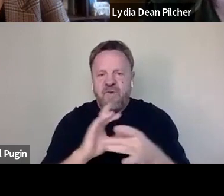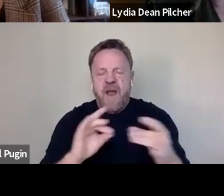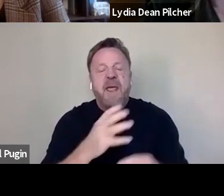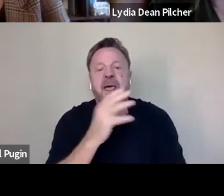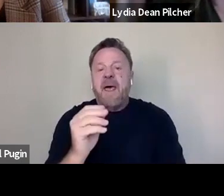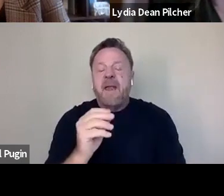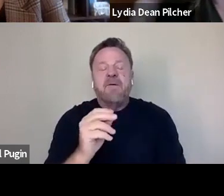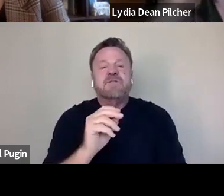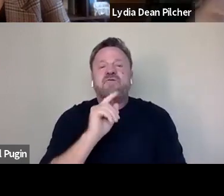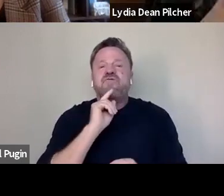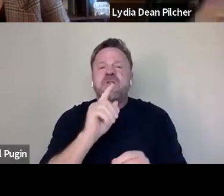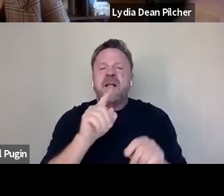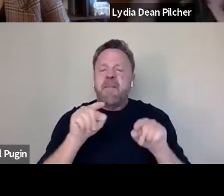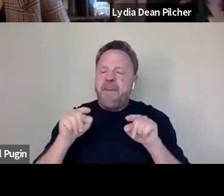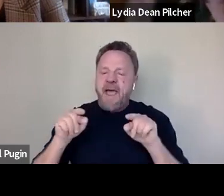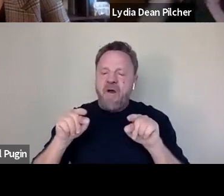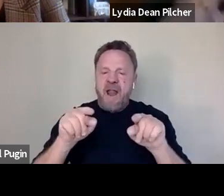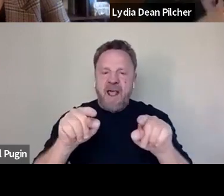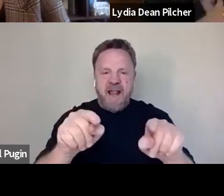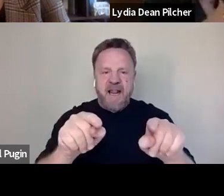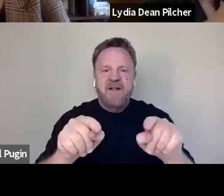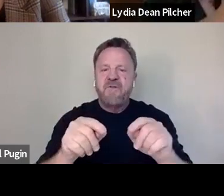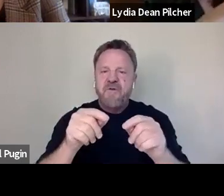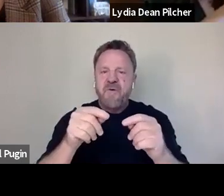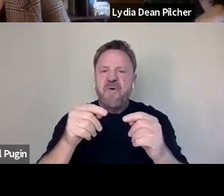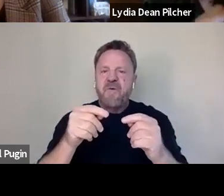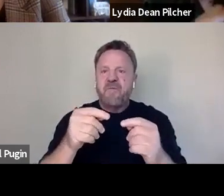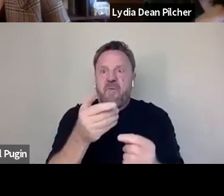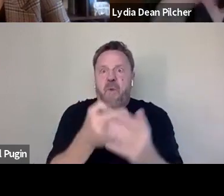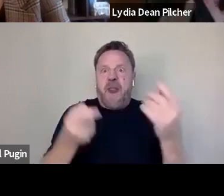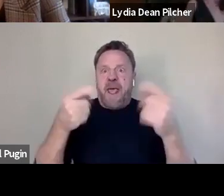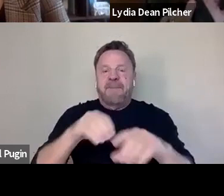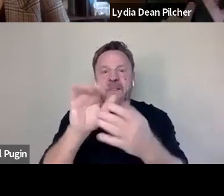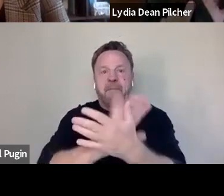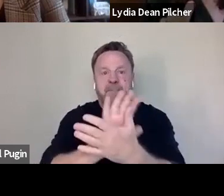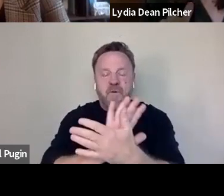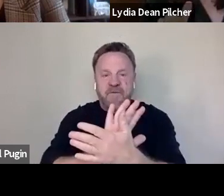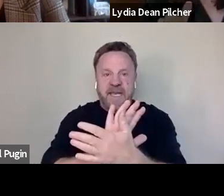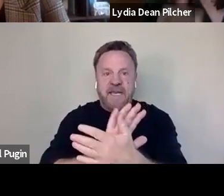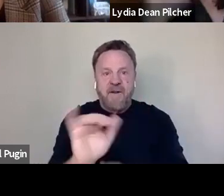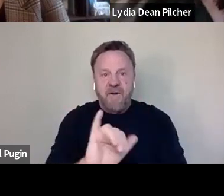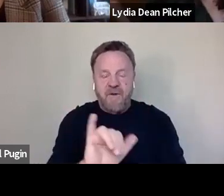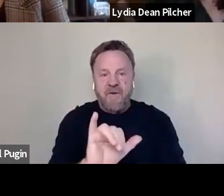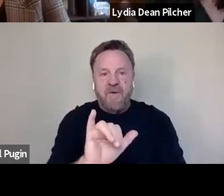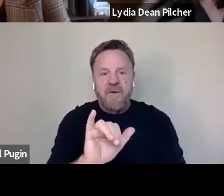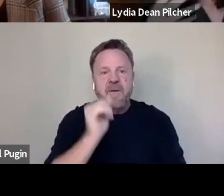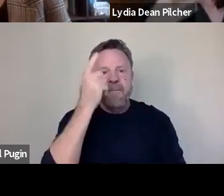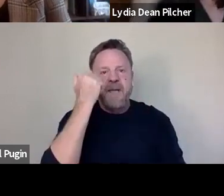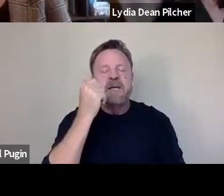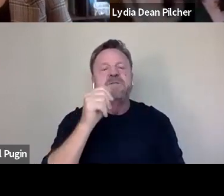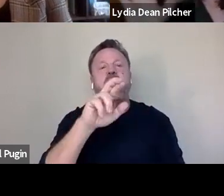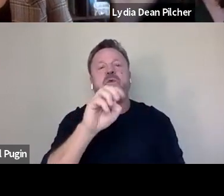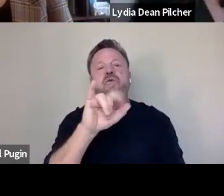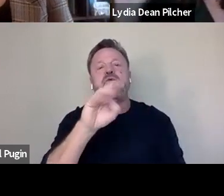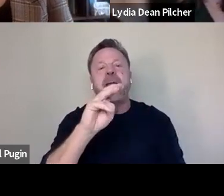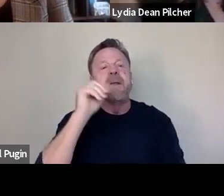real parallel to, I think, what happened in the movie as well, because the Radium Girls were kind